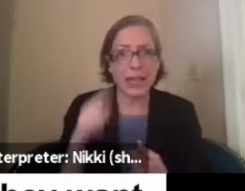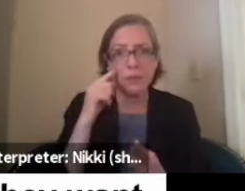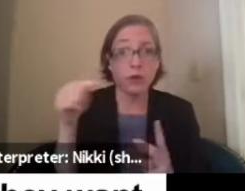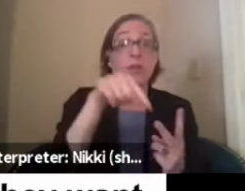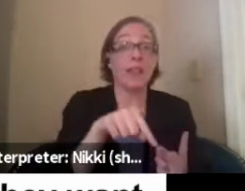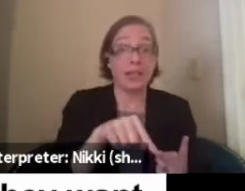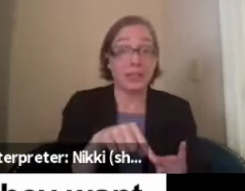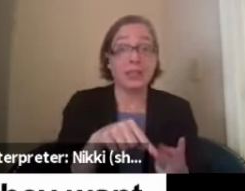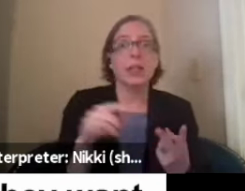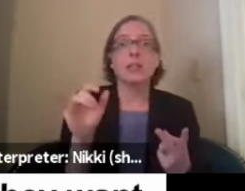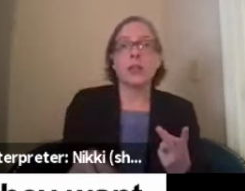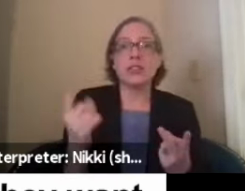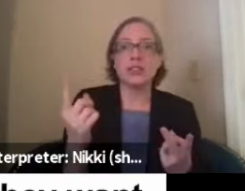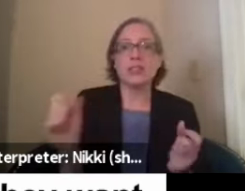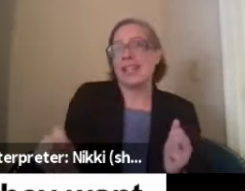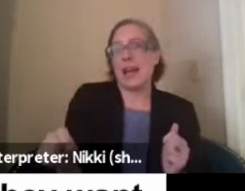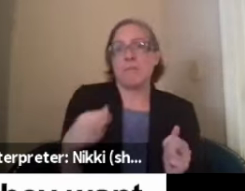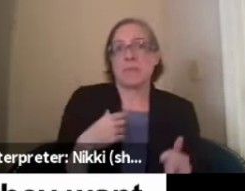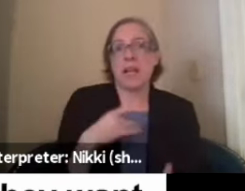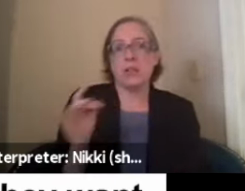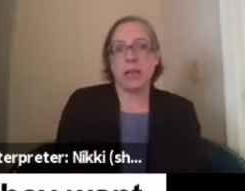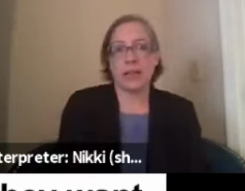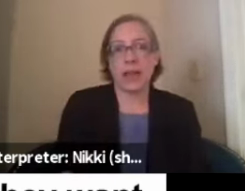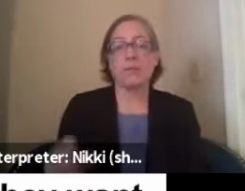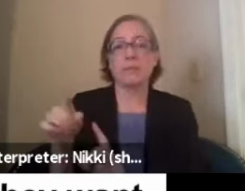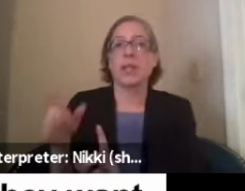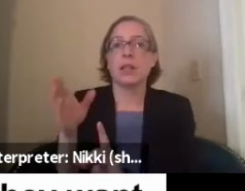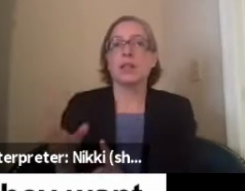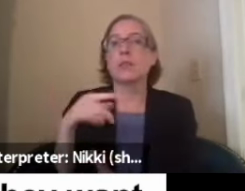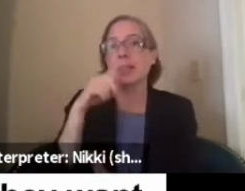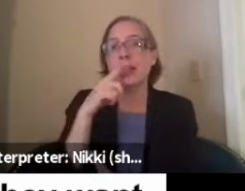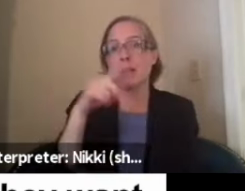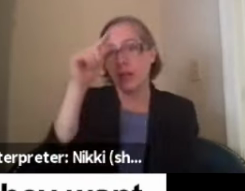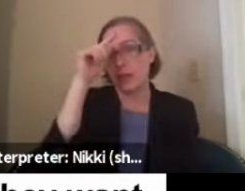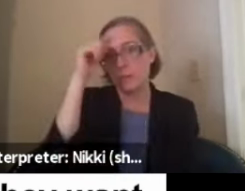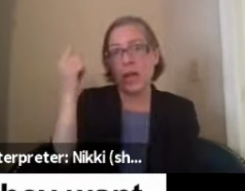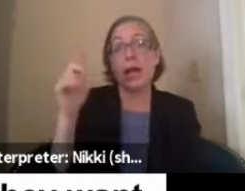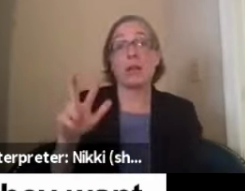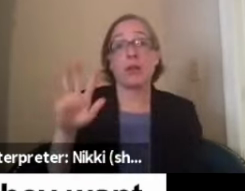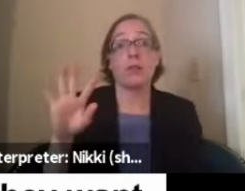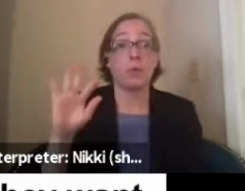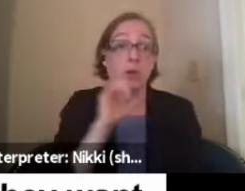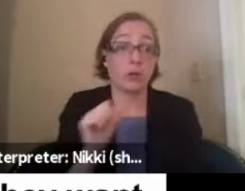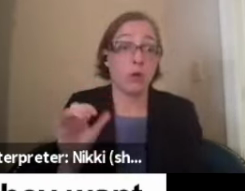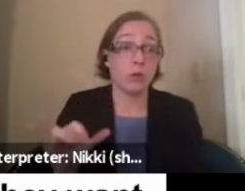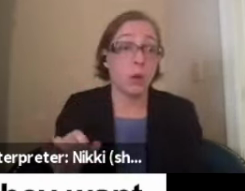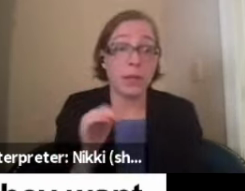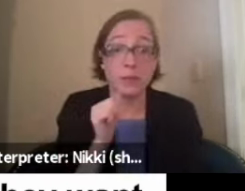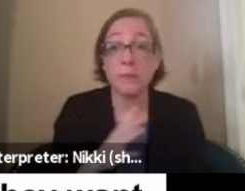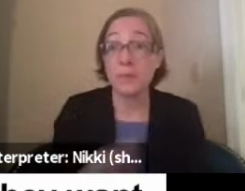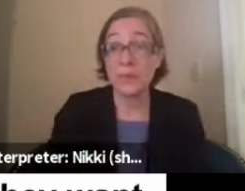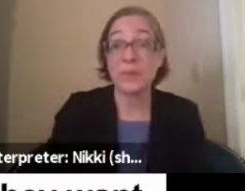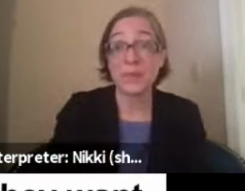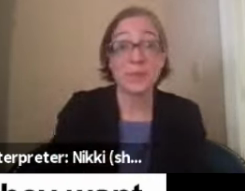when I came for this? So that's just, yeah, I don't like that. And this was a hearing Black 34-year-old